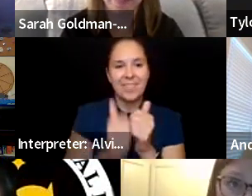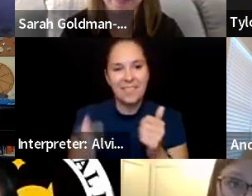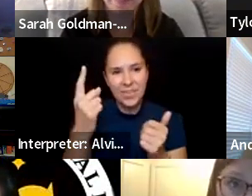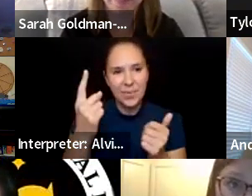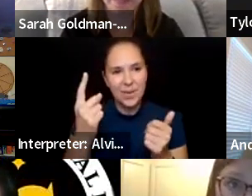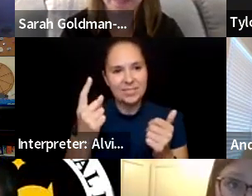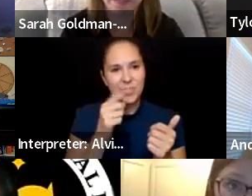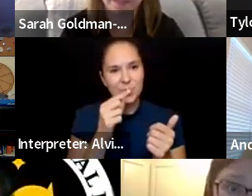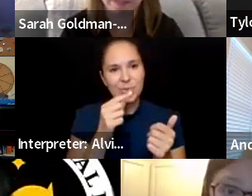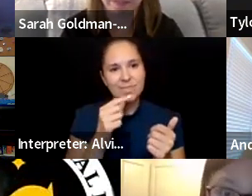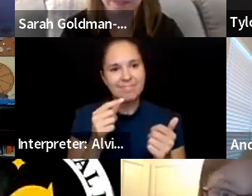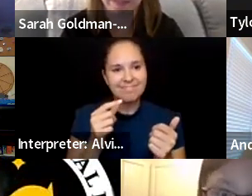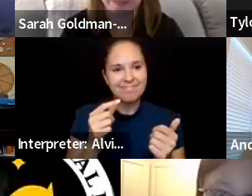who